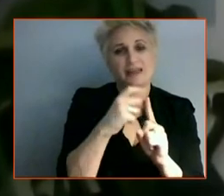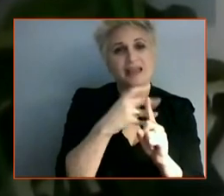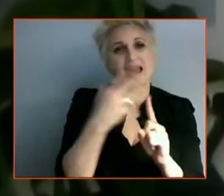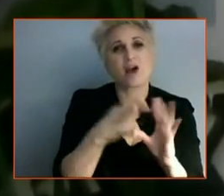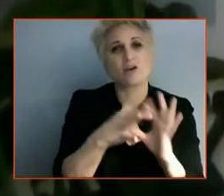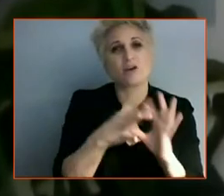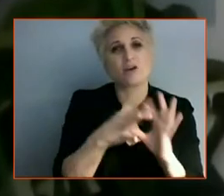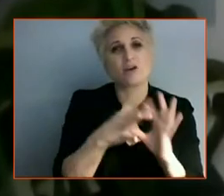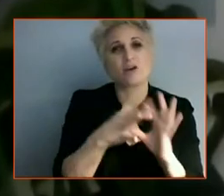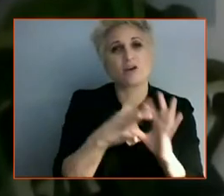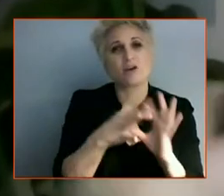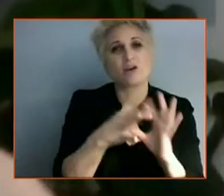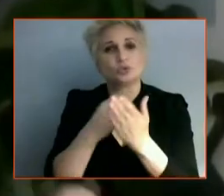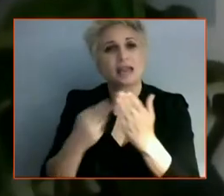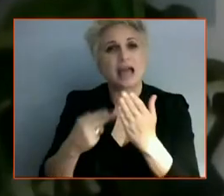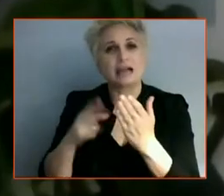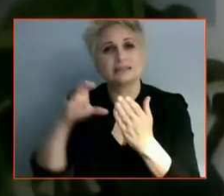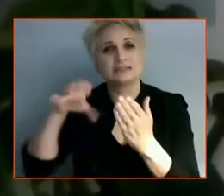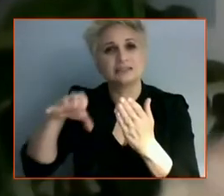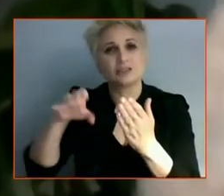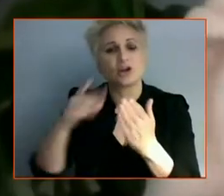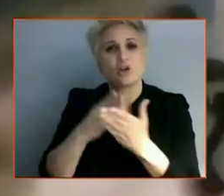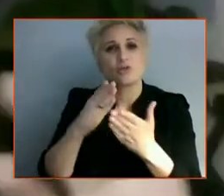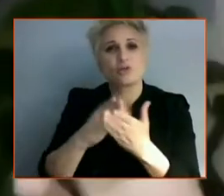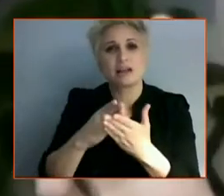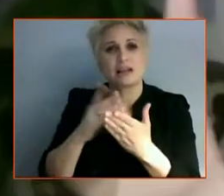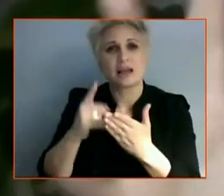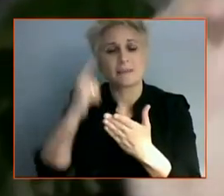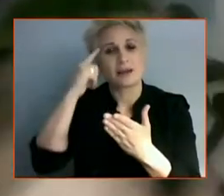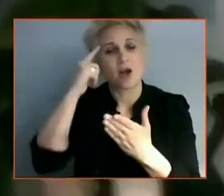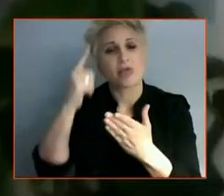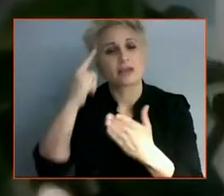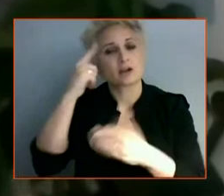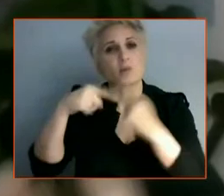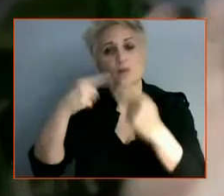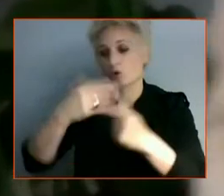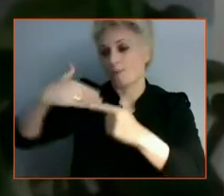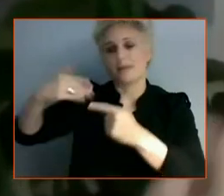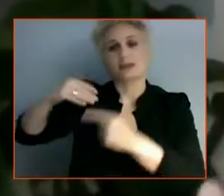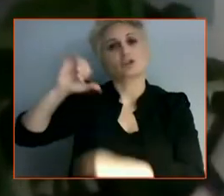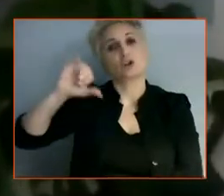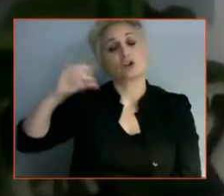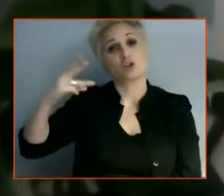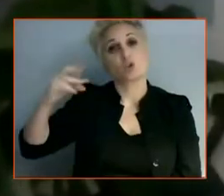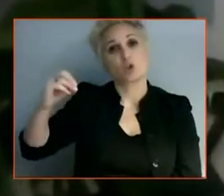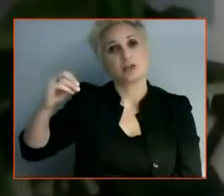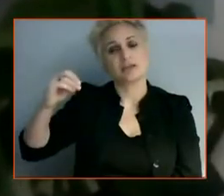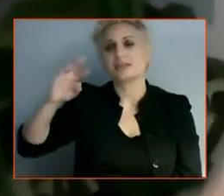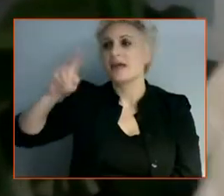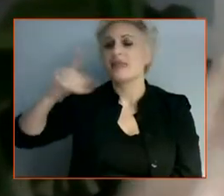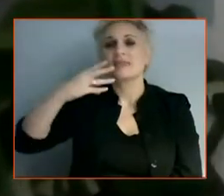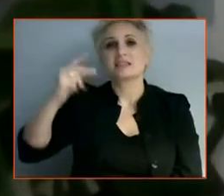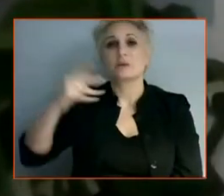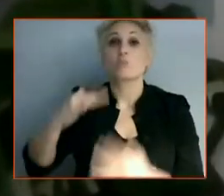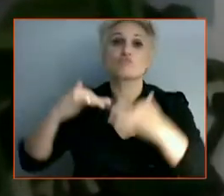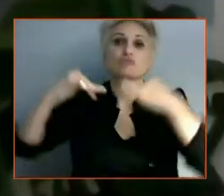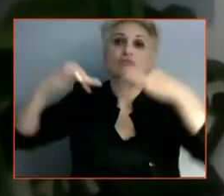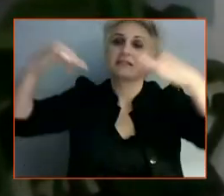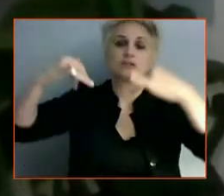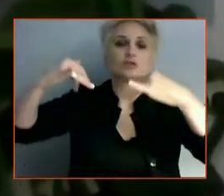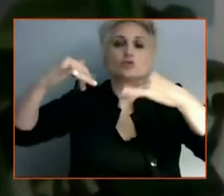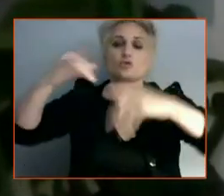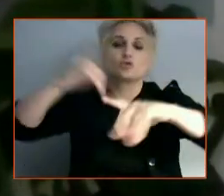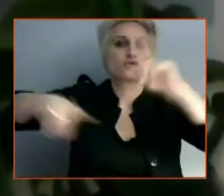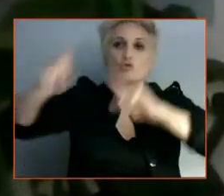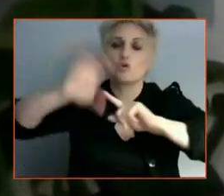guy called Simon Kuznets in the 1930s, took it to US Congress, was like, hey, here's a really good way to measure economic transactions, but God forbid, do